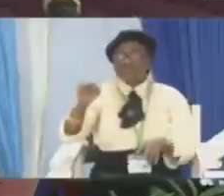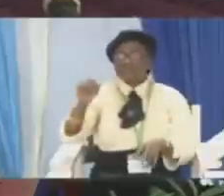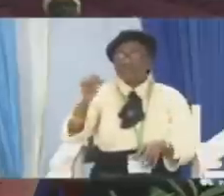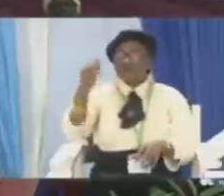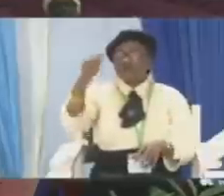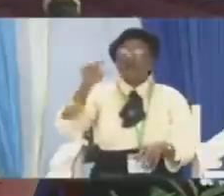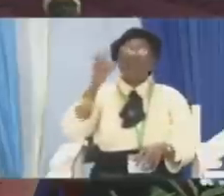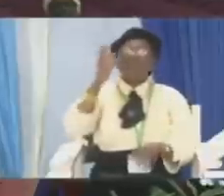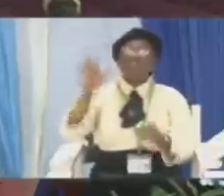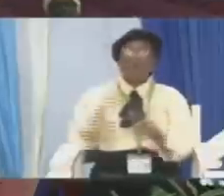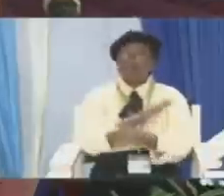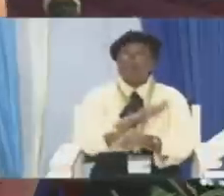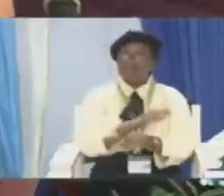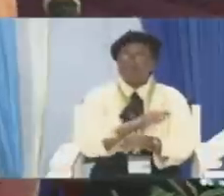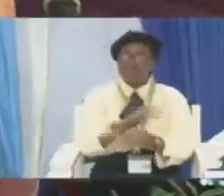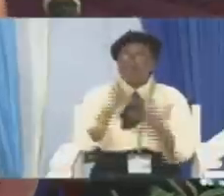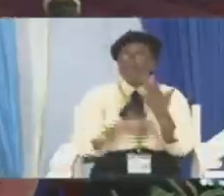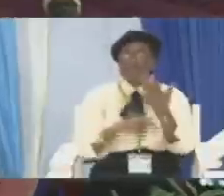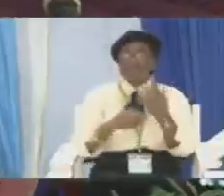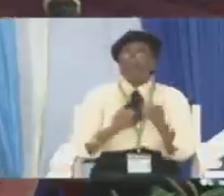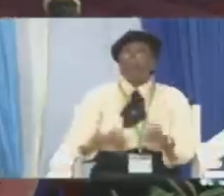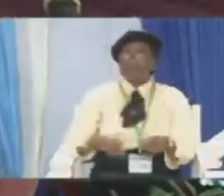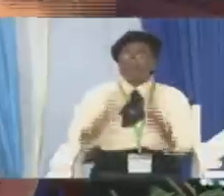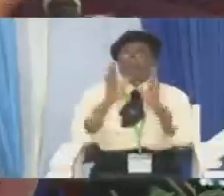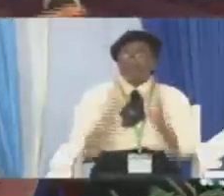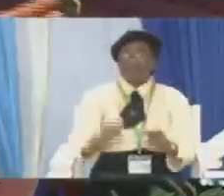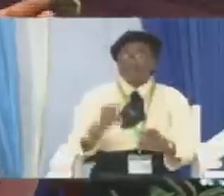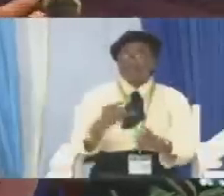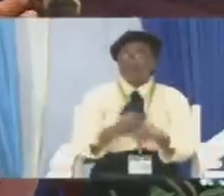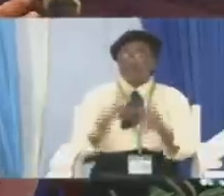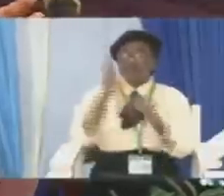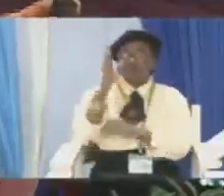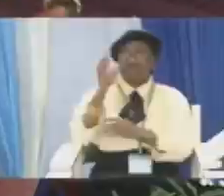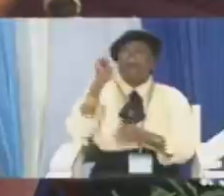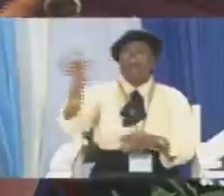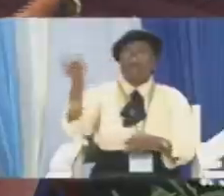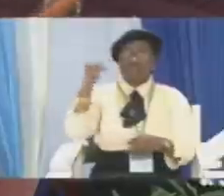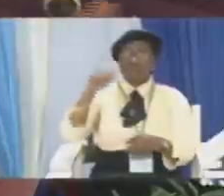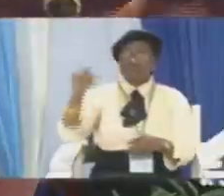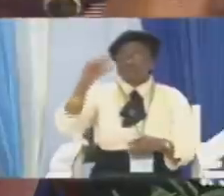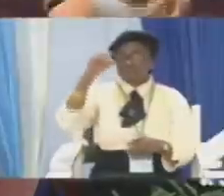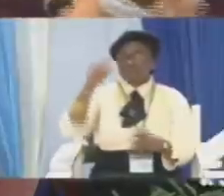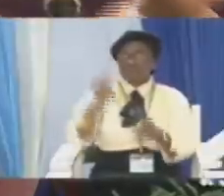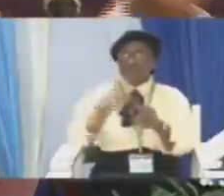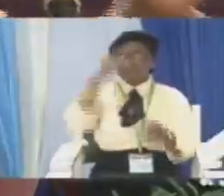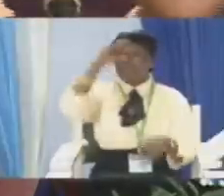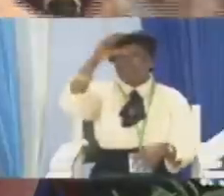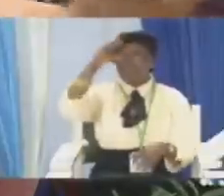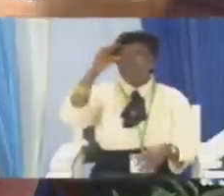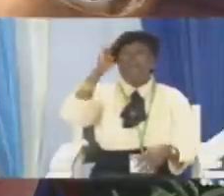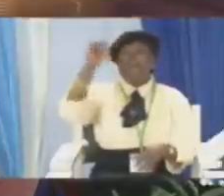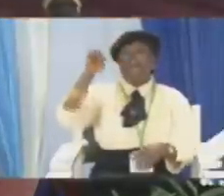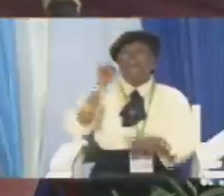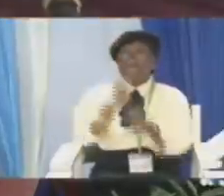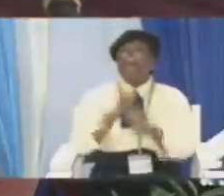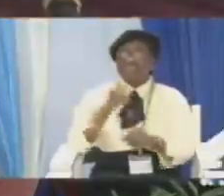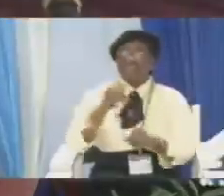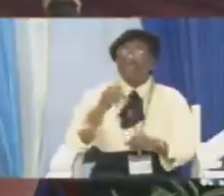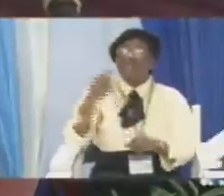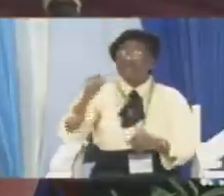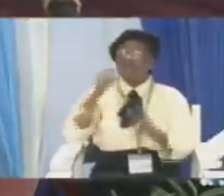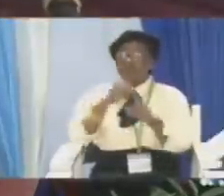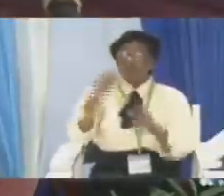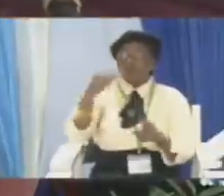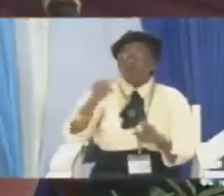fruitfulness directly from God. He was the first man, and he received that word of fruitfulness